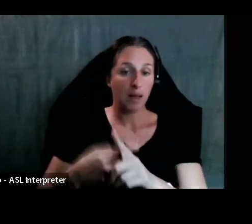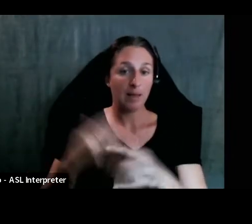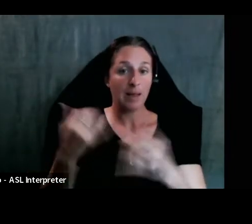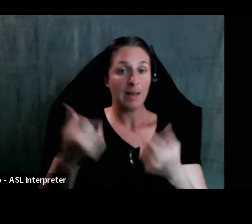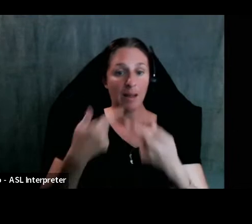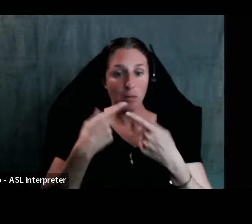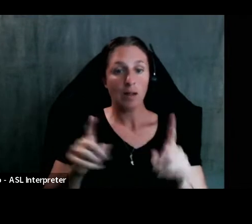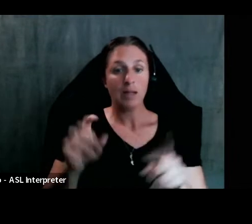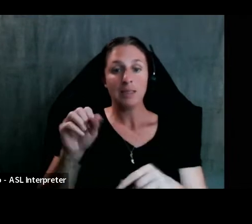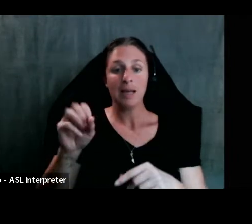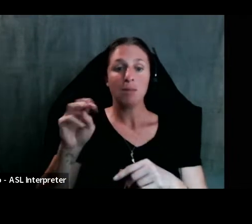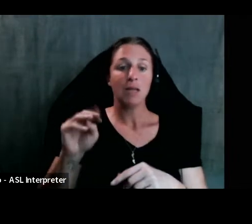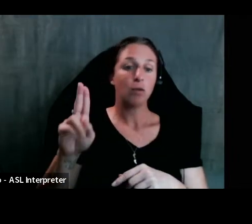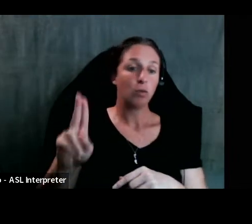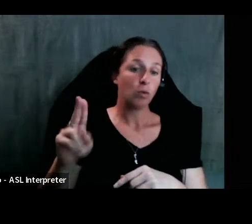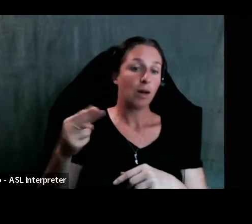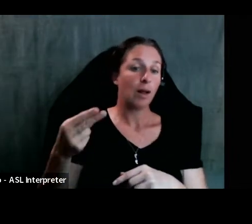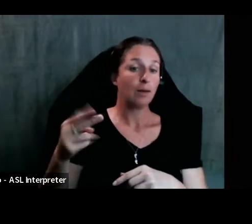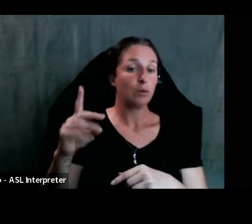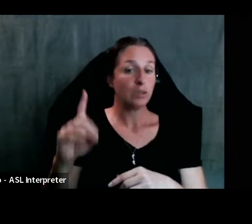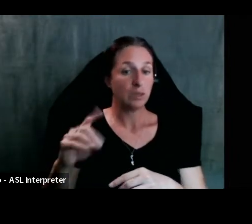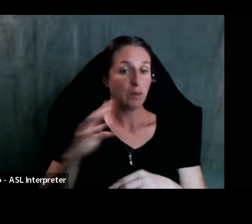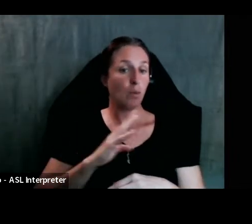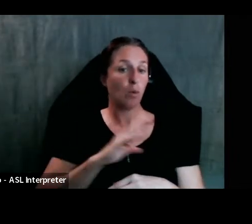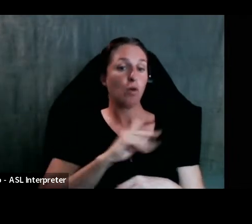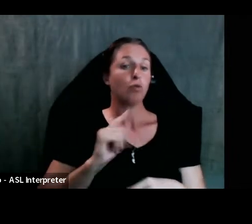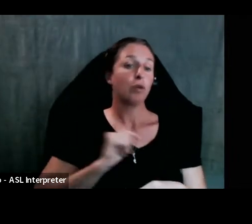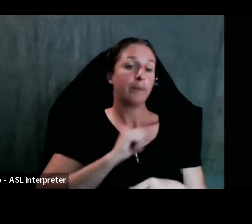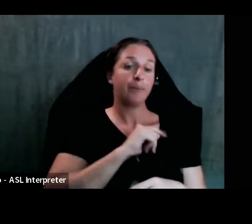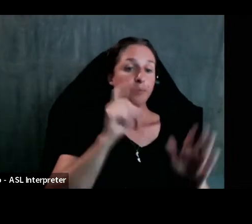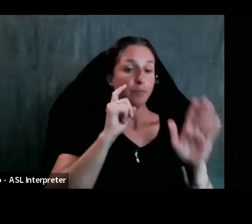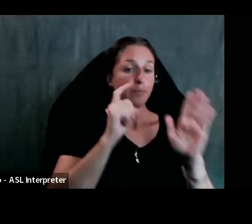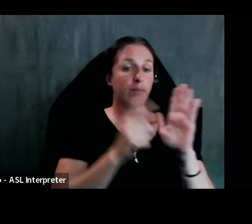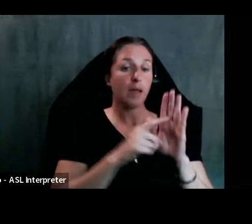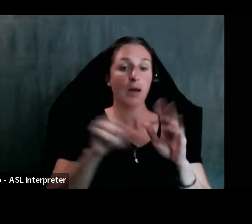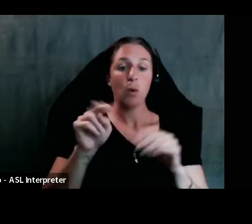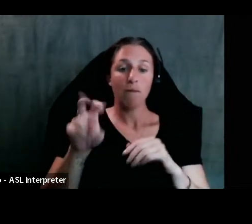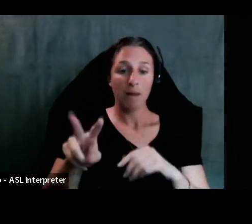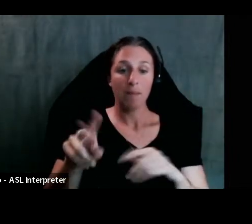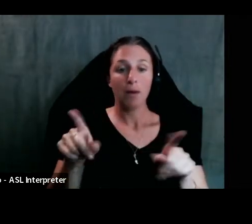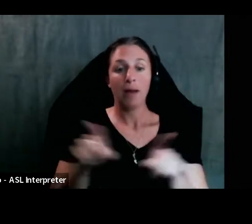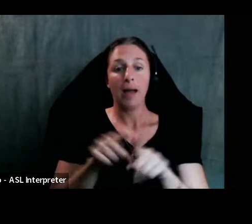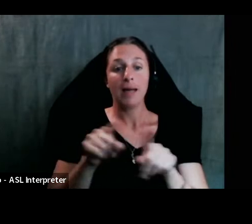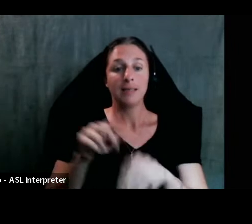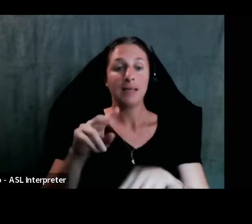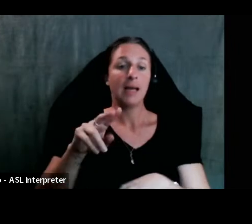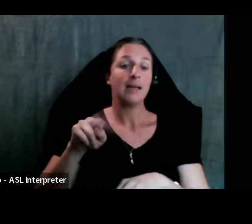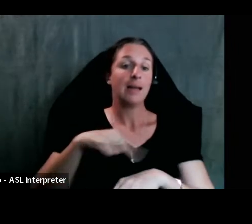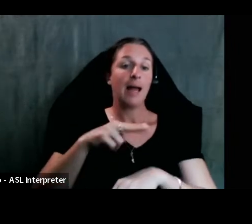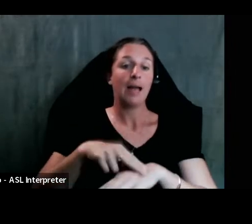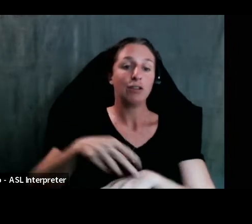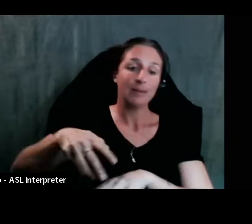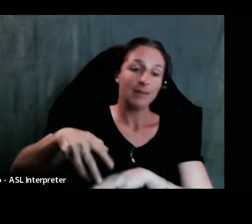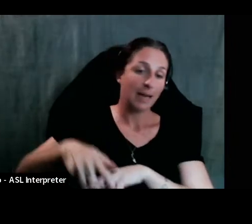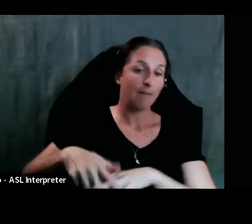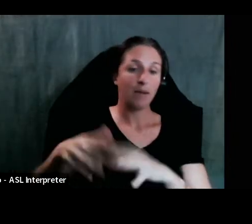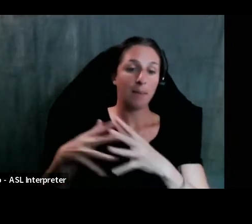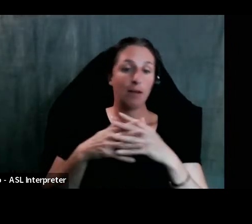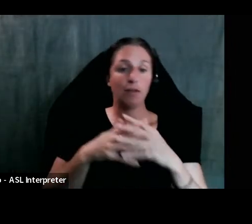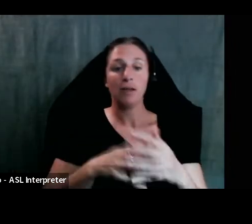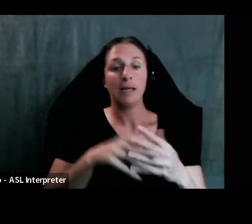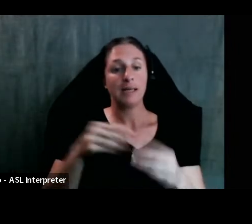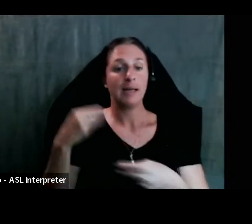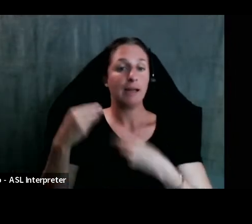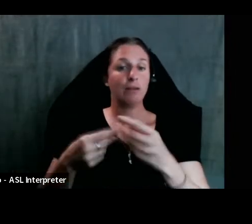proclaimed that the San Mateo Union High School District Board of Trustees recognizes November as National Native American Heritage Month.